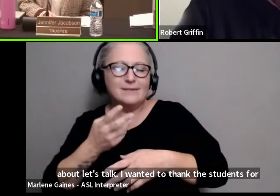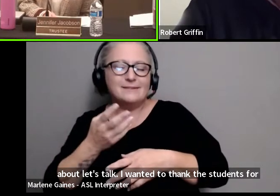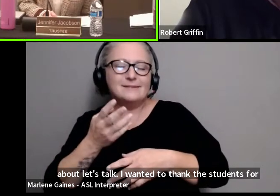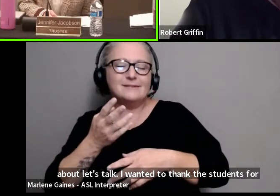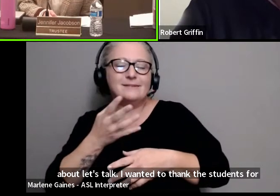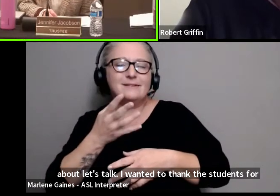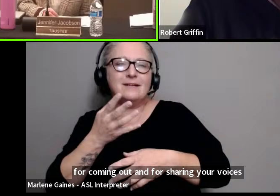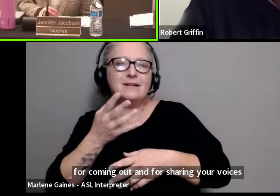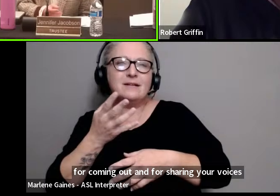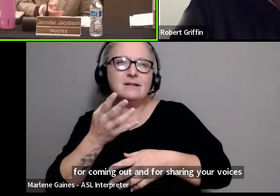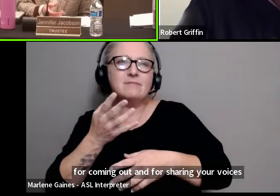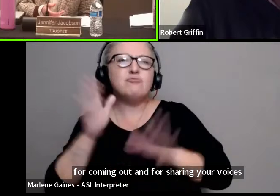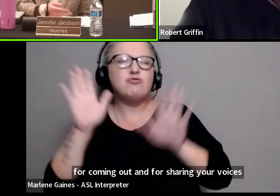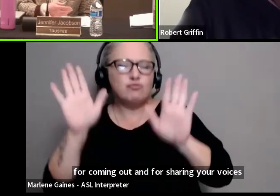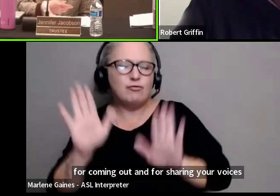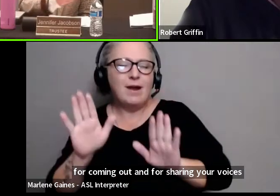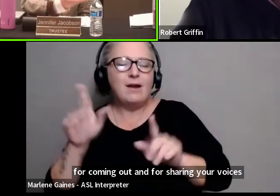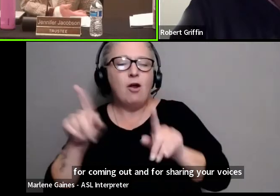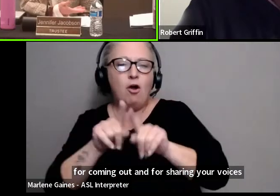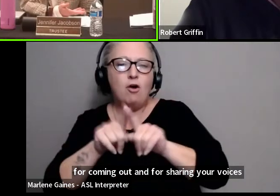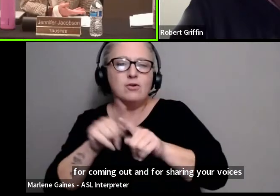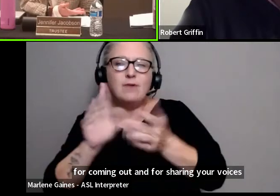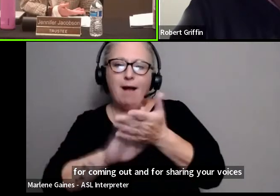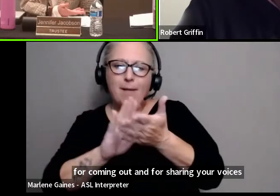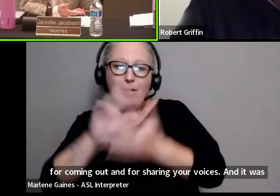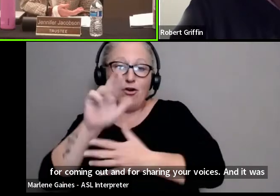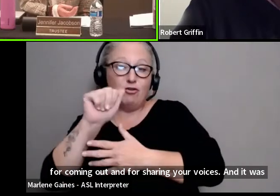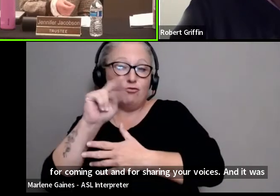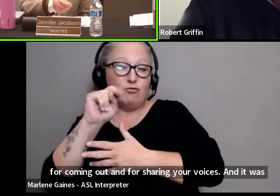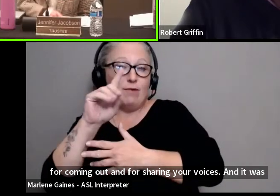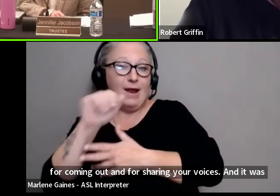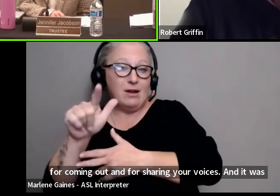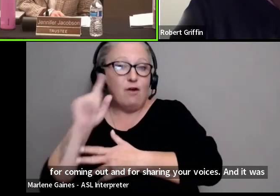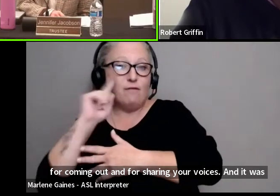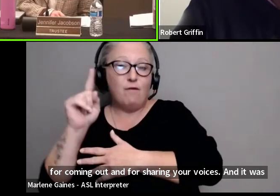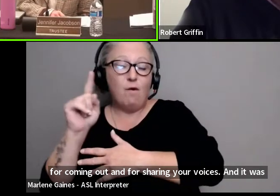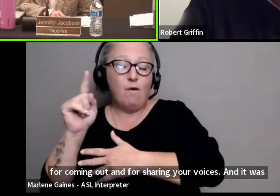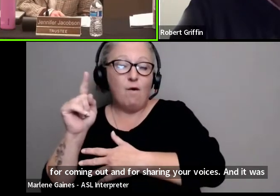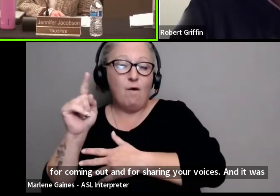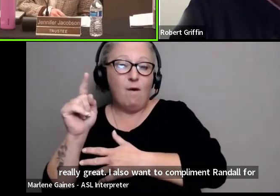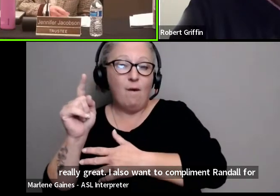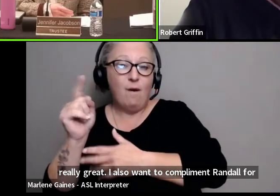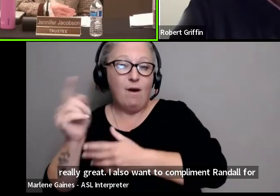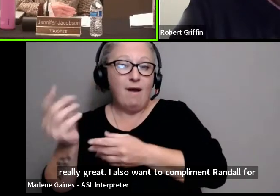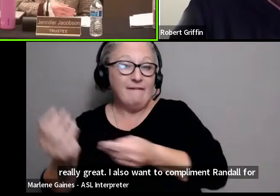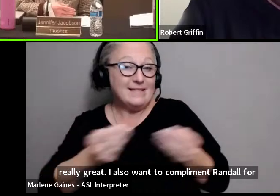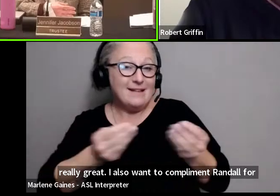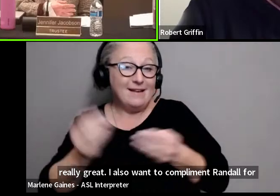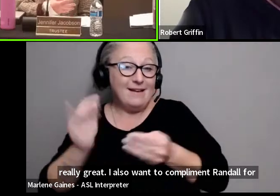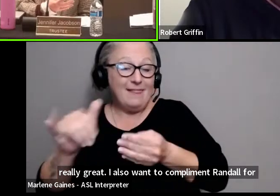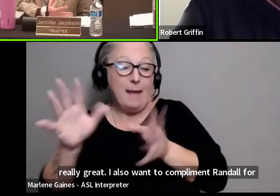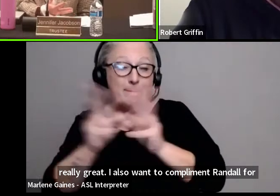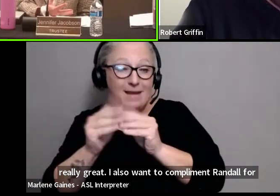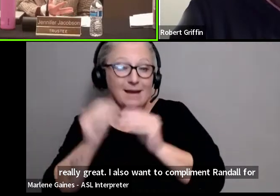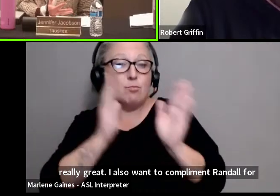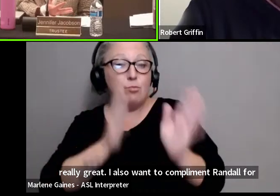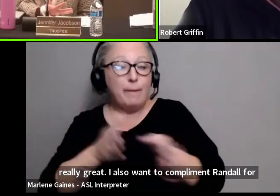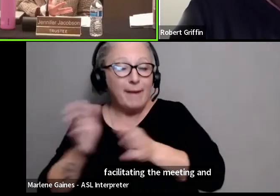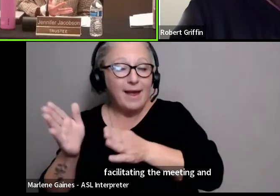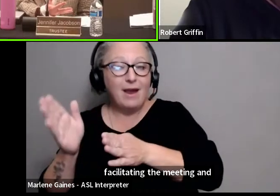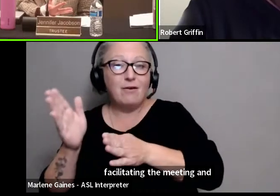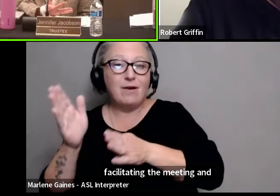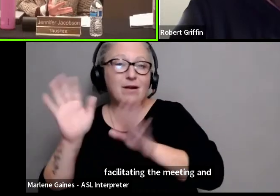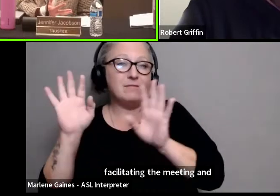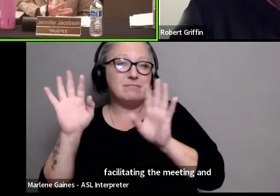it was really great. I also want to compliment Randall for facilitating the meeting and preparing